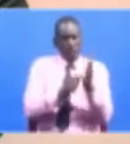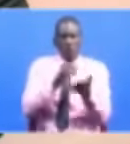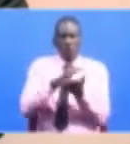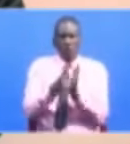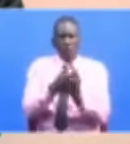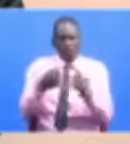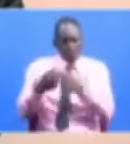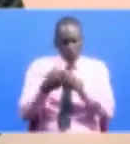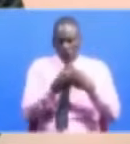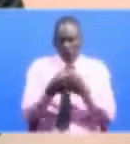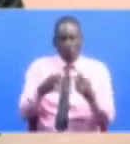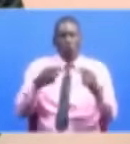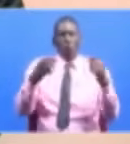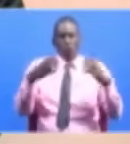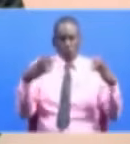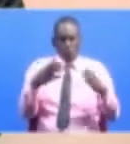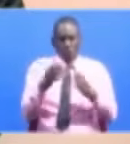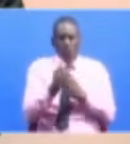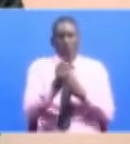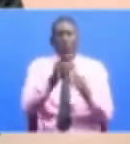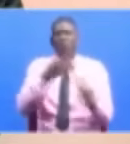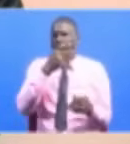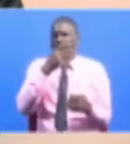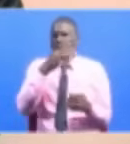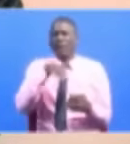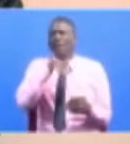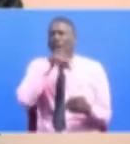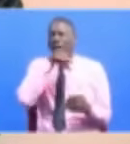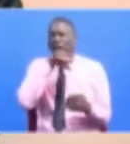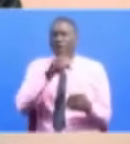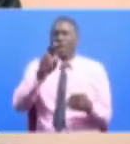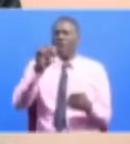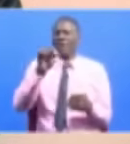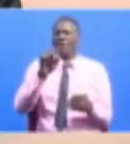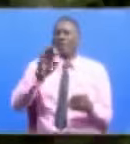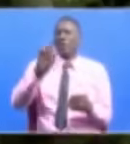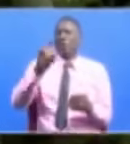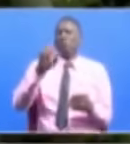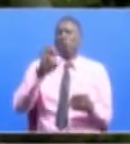eyes of the opposition led by Odinga. NTV's Vincent Oduo reports.